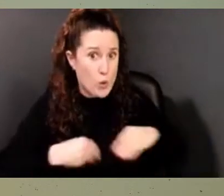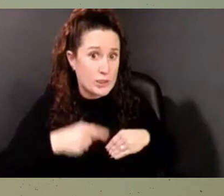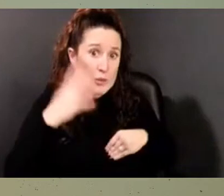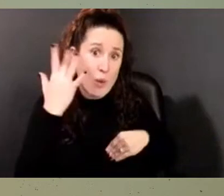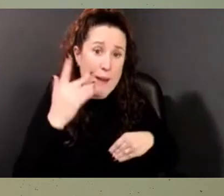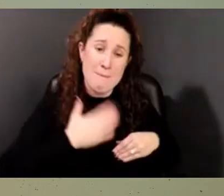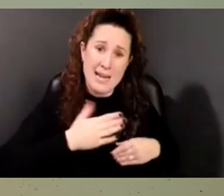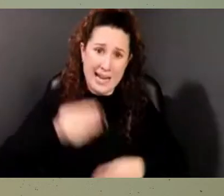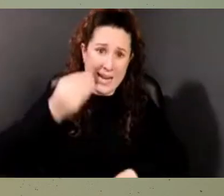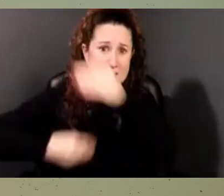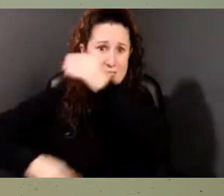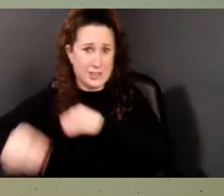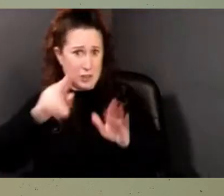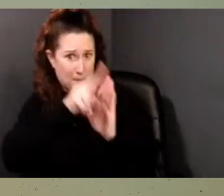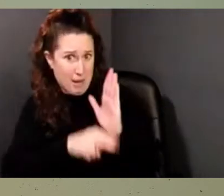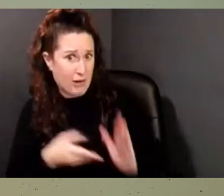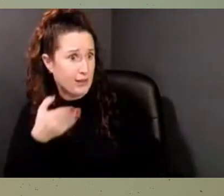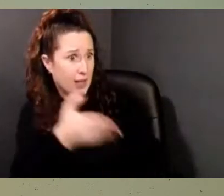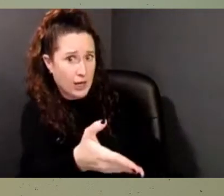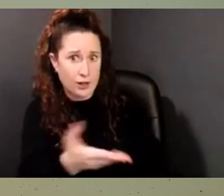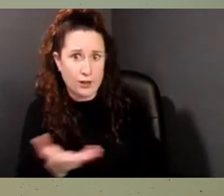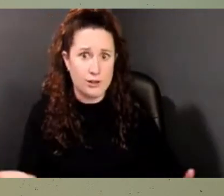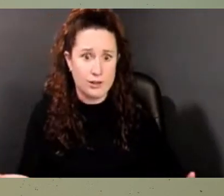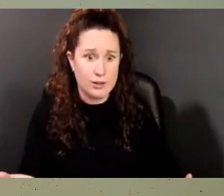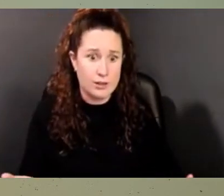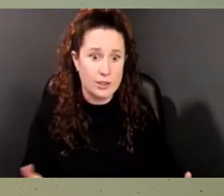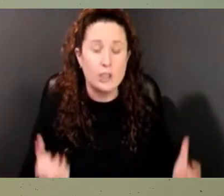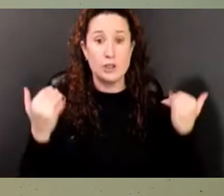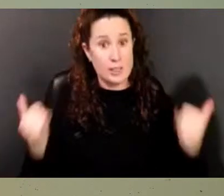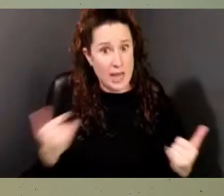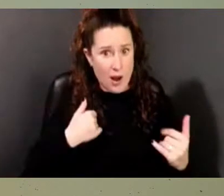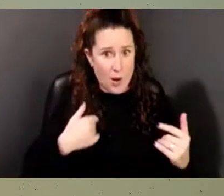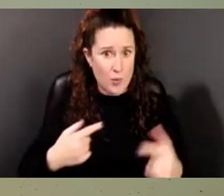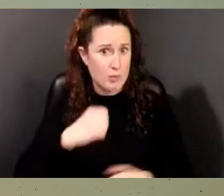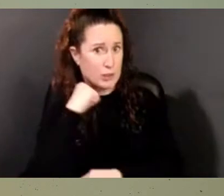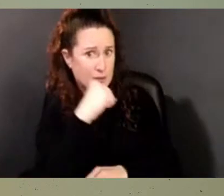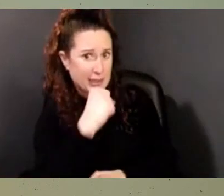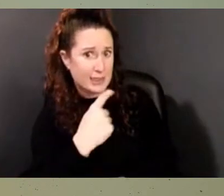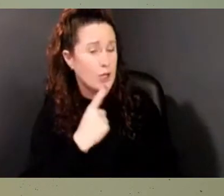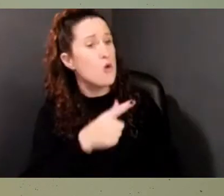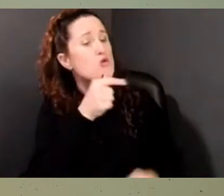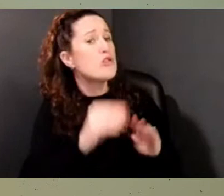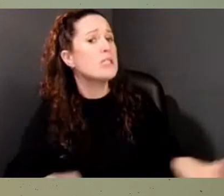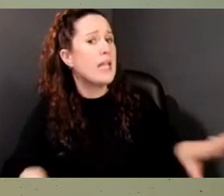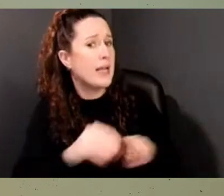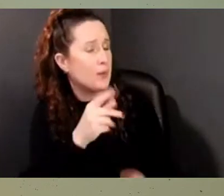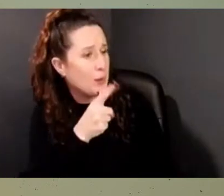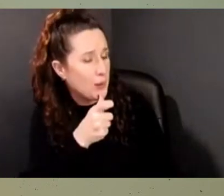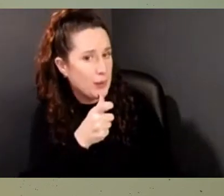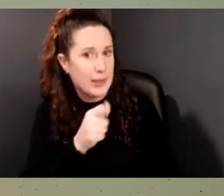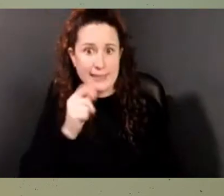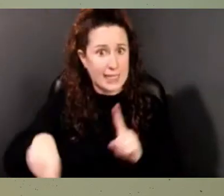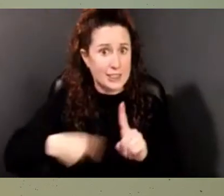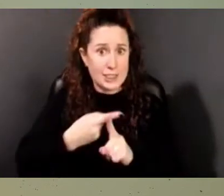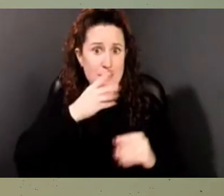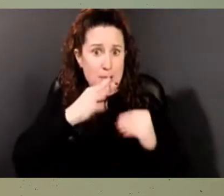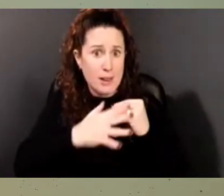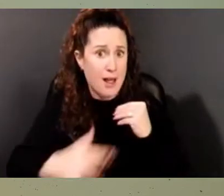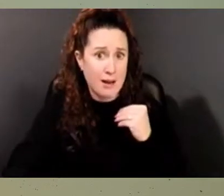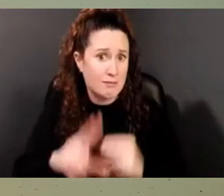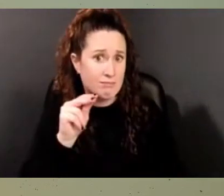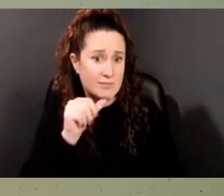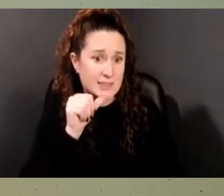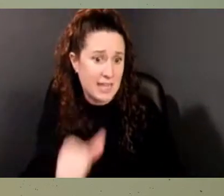And so we're pushing back against that idea, well, who's an ancestor? It's not just about blood. I feel very connected to the folks that are